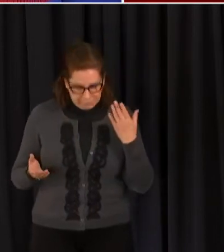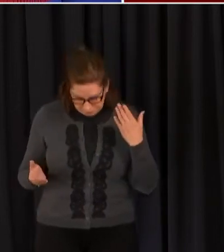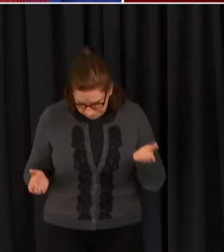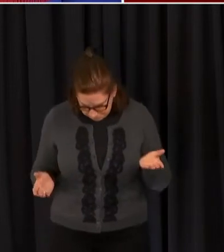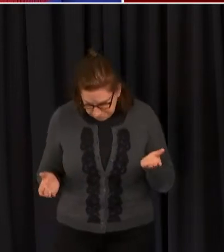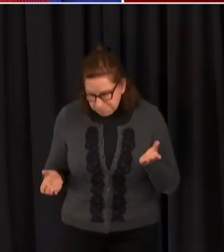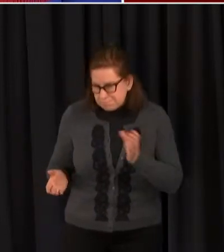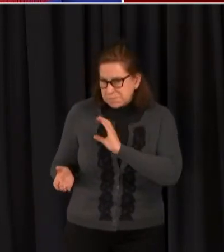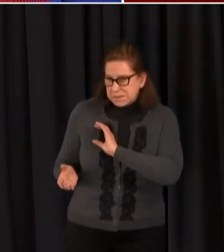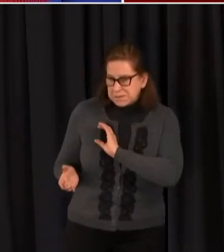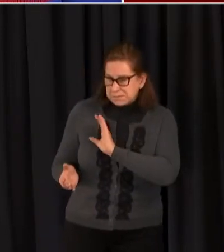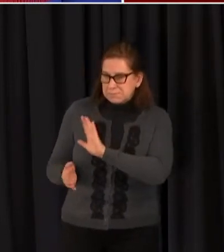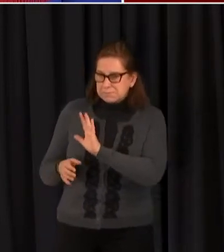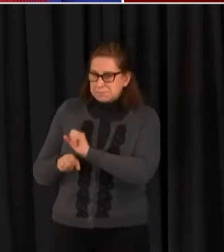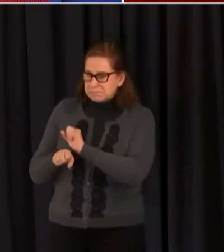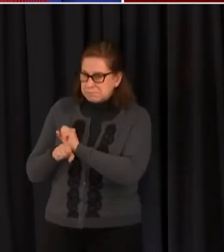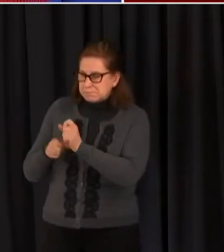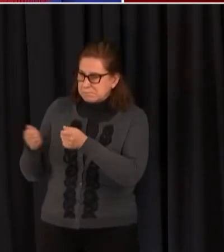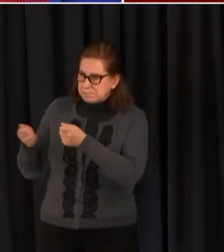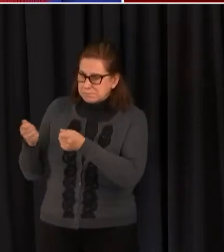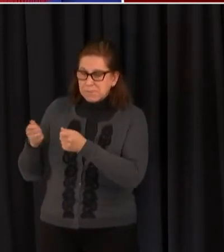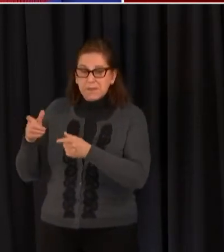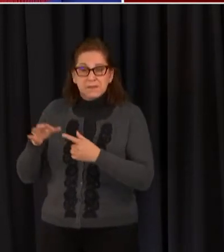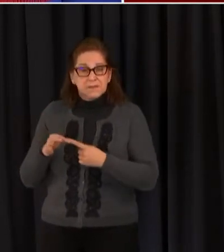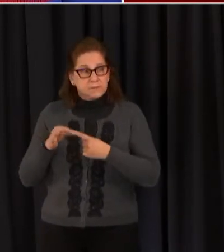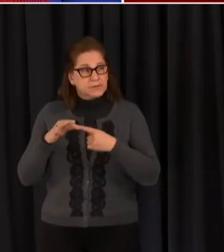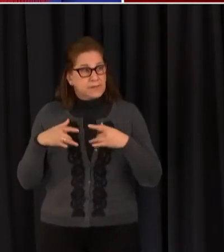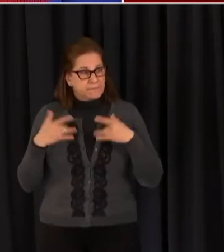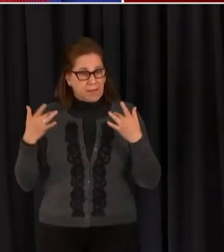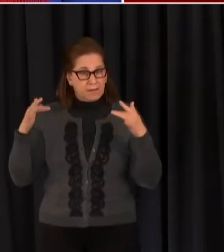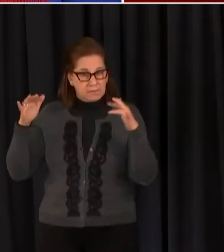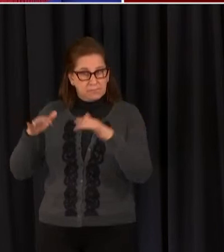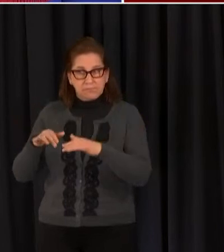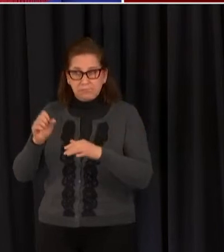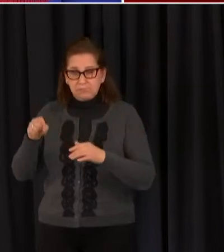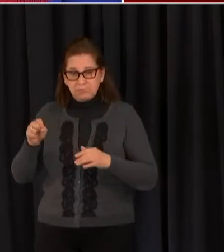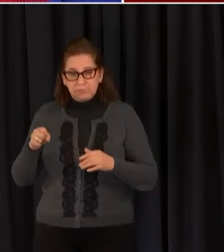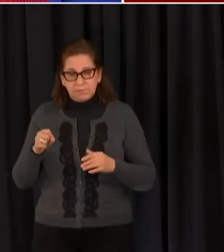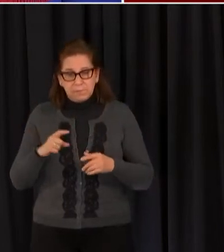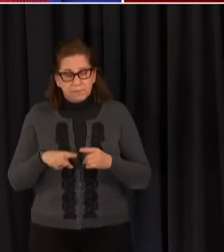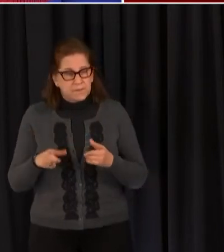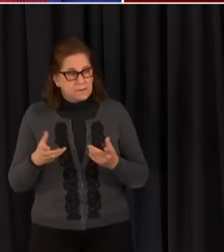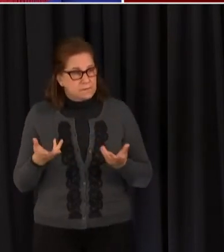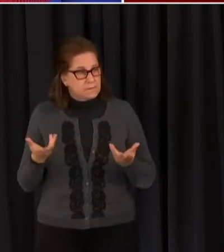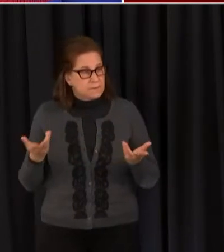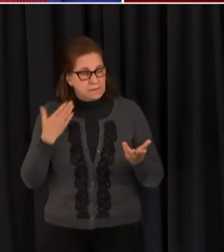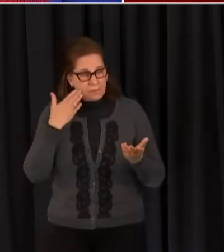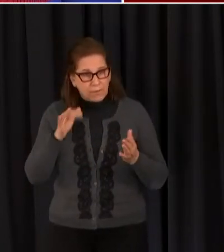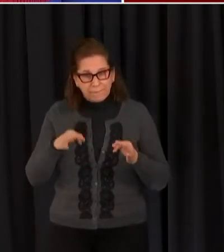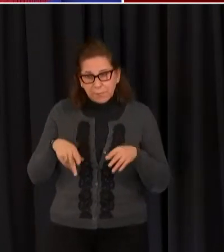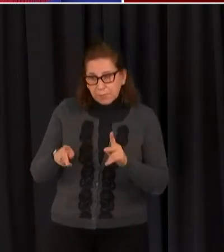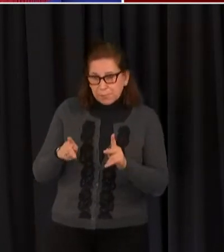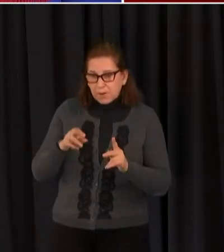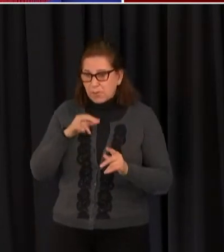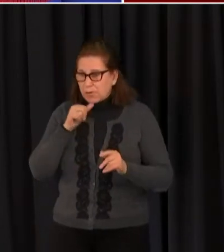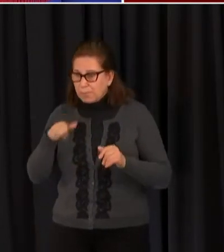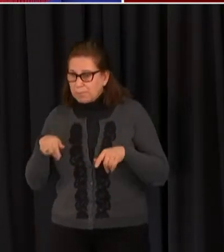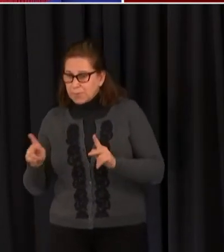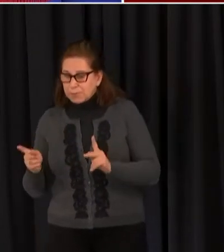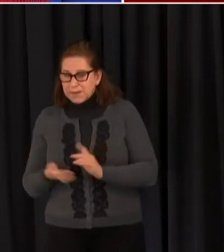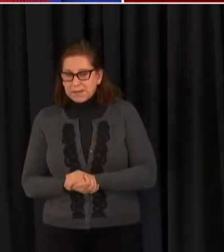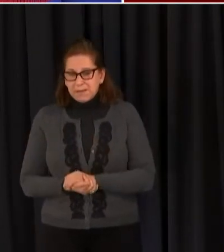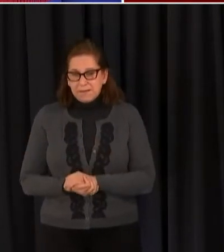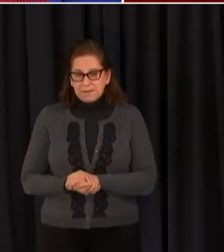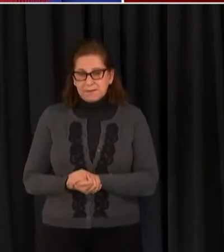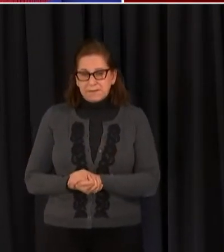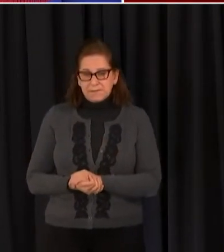a large gathering, a special event, is an unpermitted event, is not permitted. Now, I